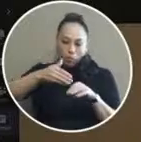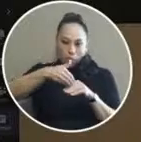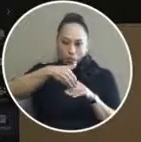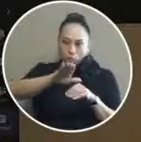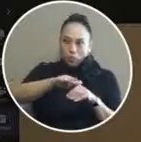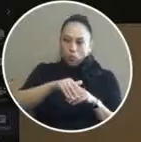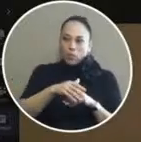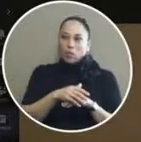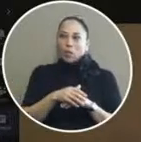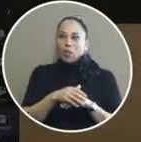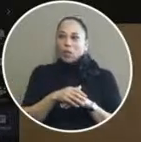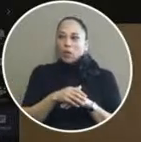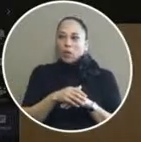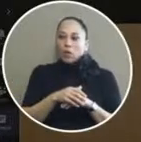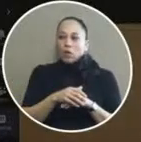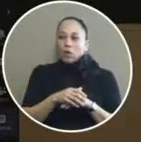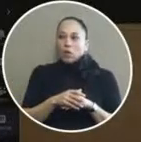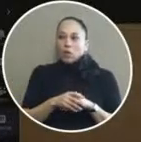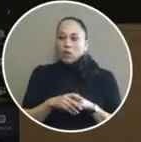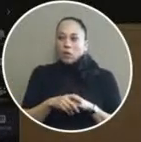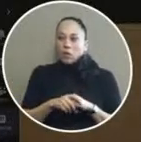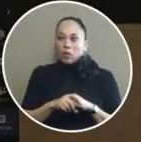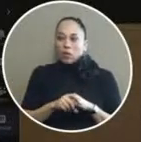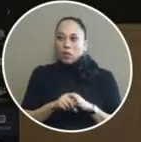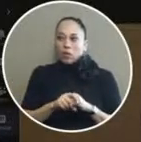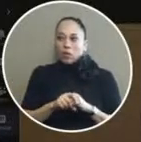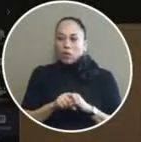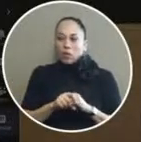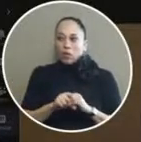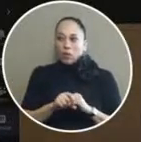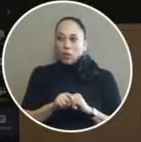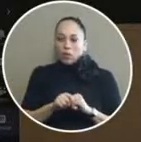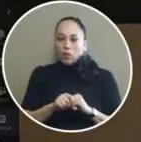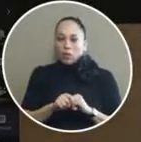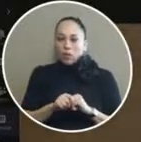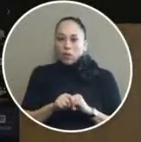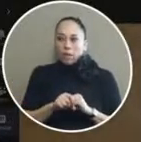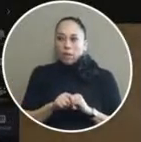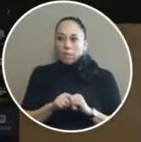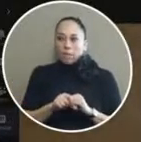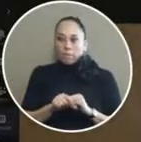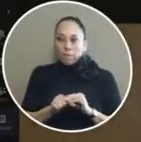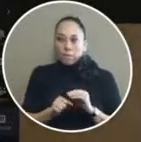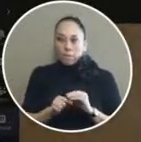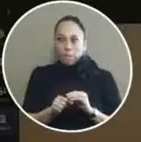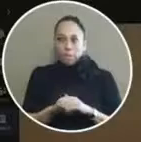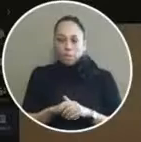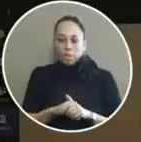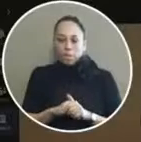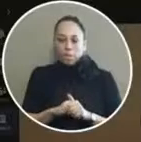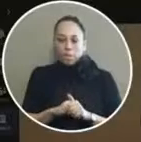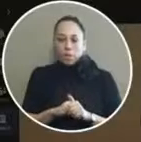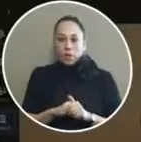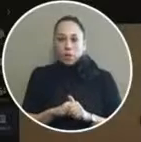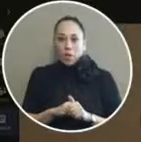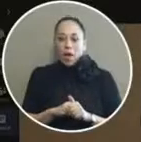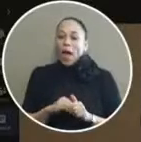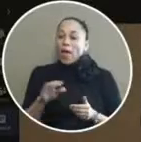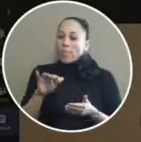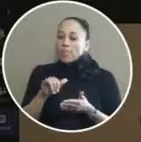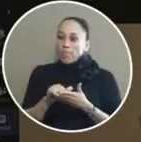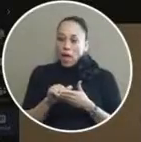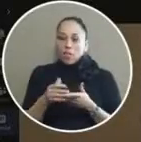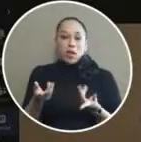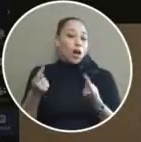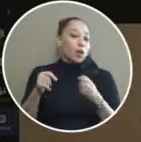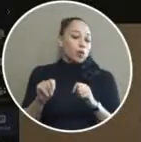Ocaranzo respond. And, I think they observe it. If I may Well, they do observe it. a little bit more. The self-swab, they